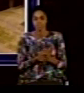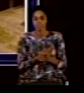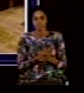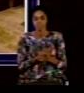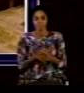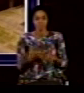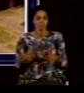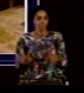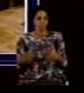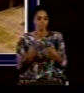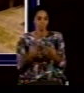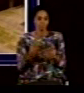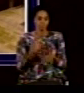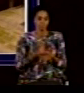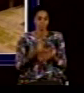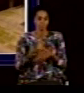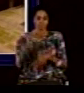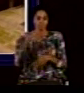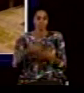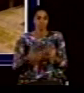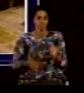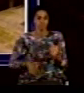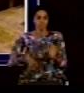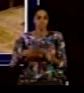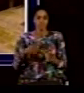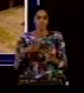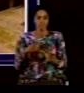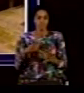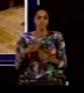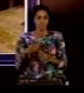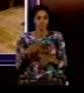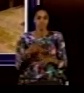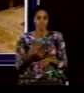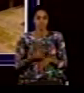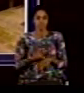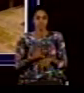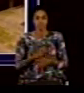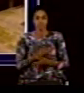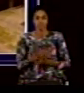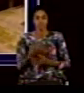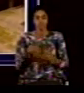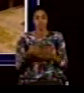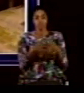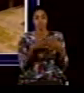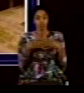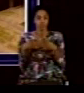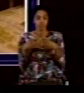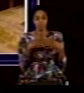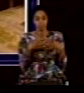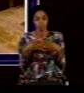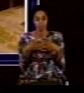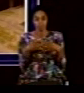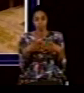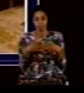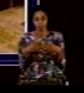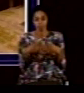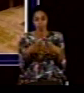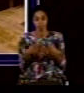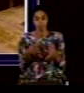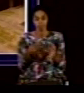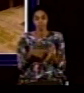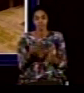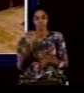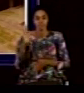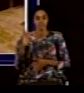church at Deeper Life, Austin, Texas, in America. This is my testimony.